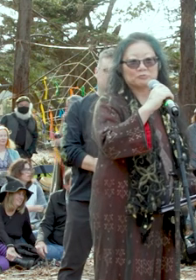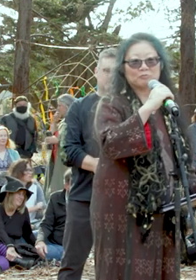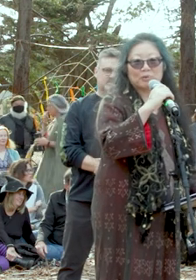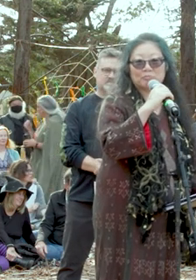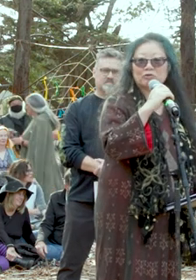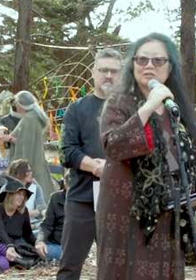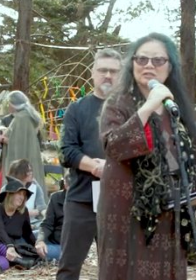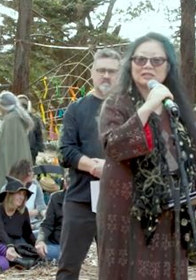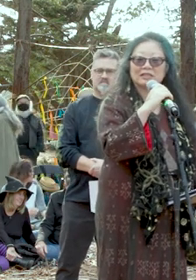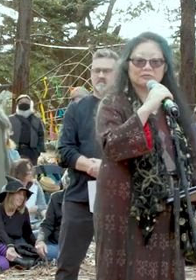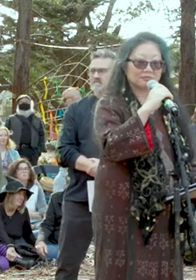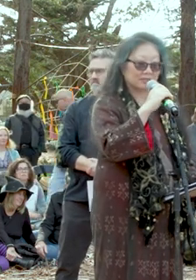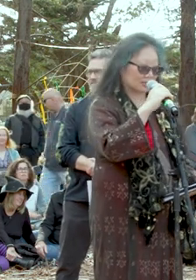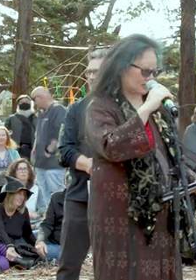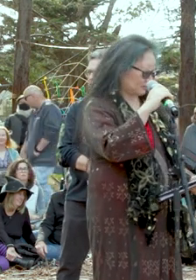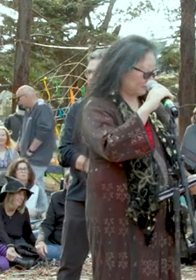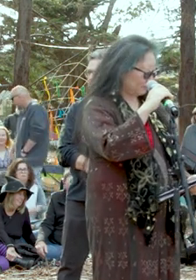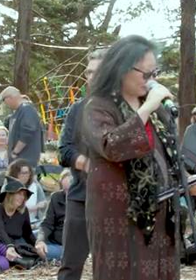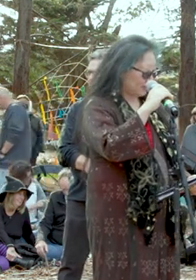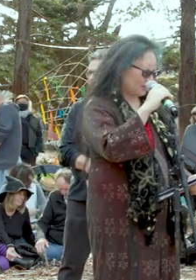What is remembered lives.